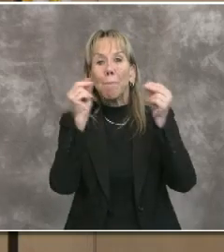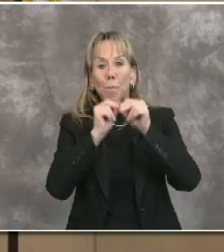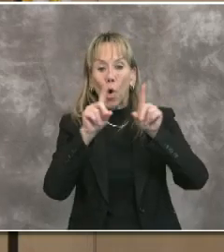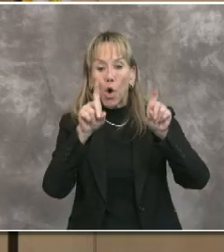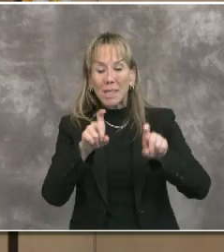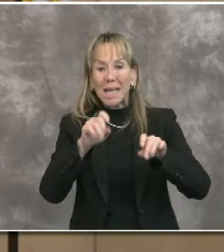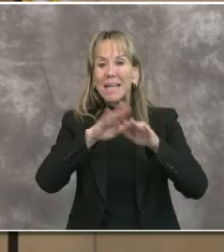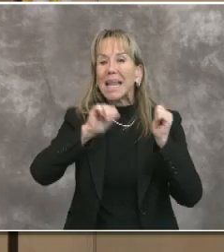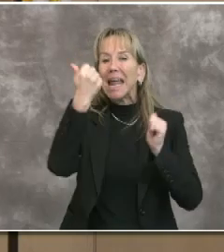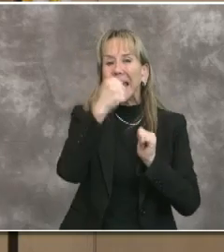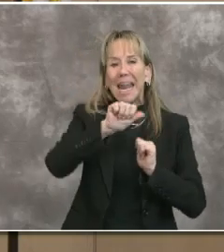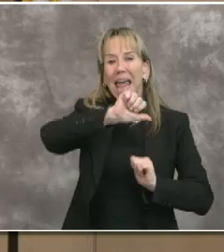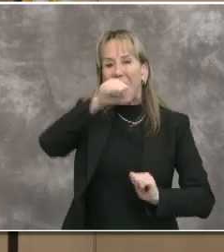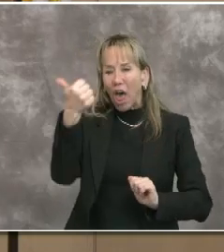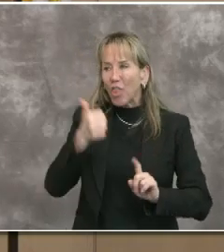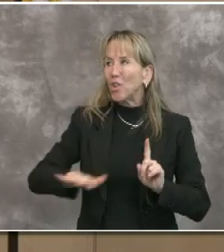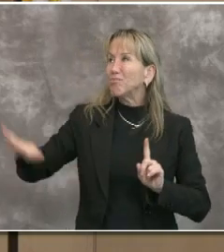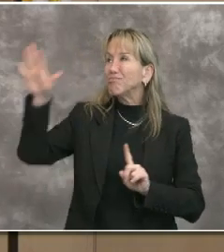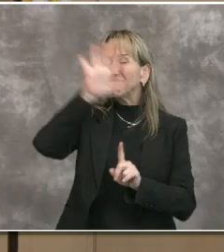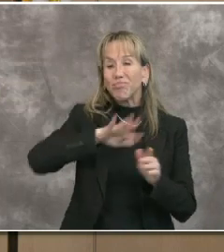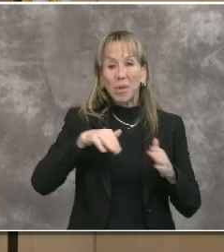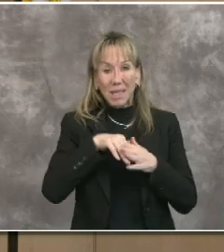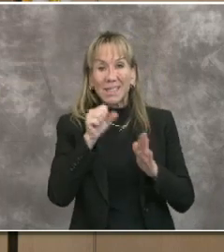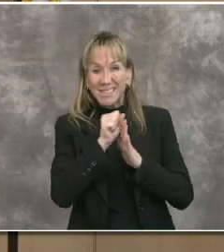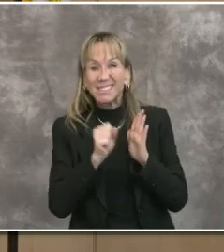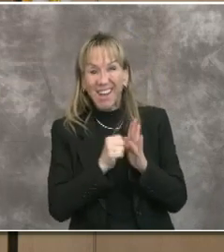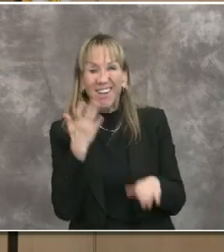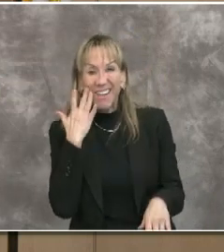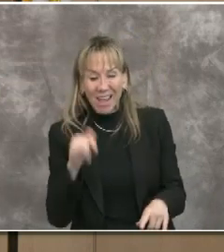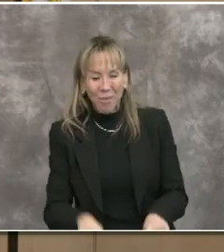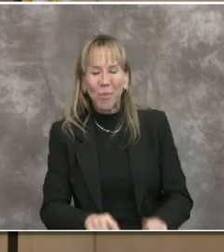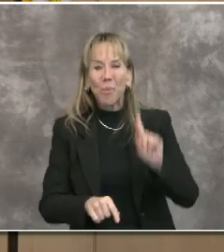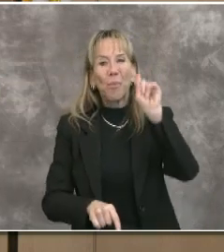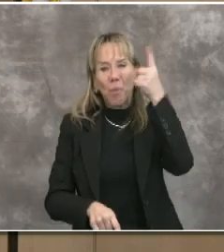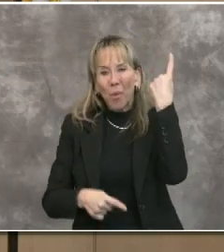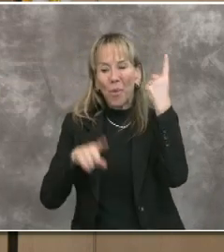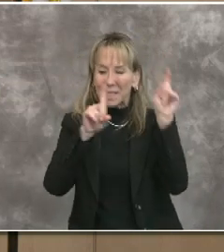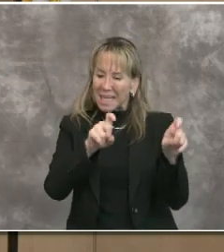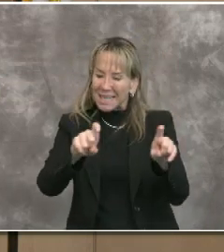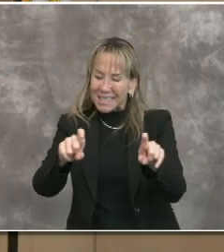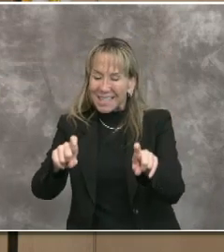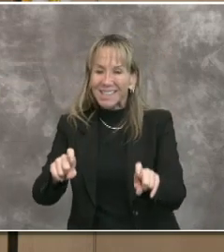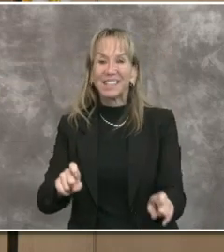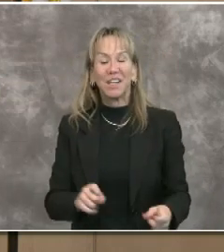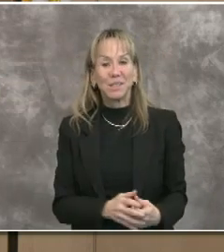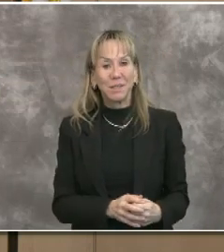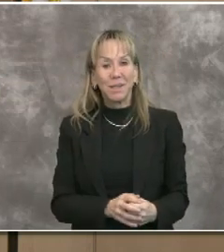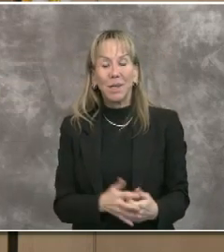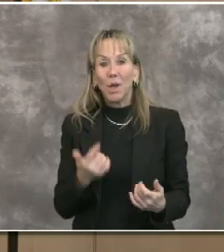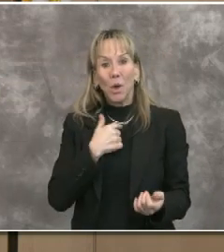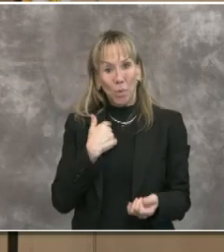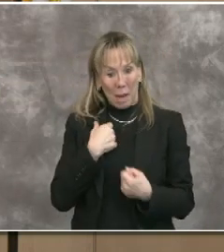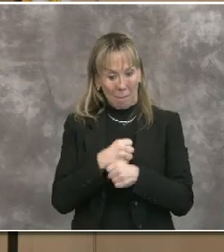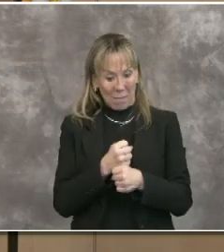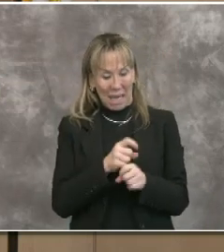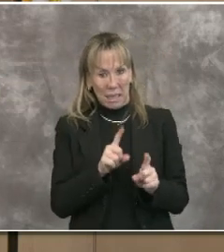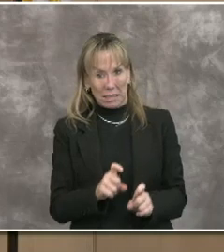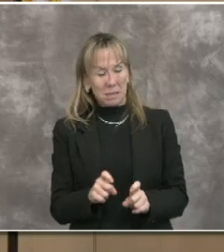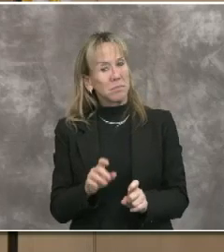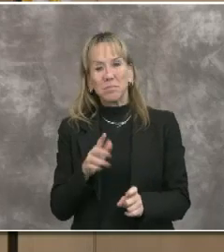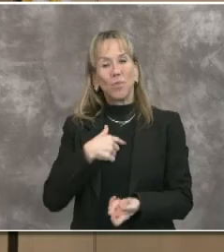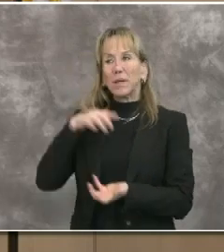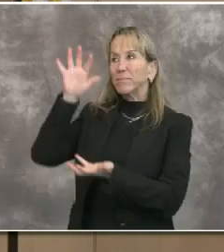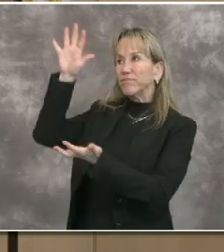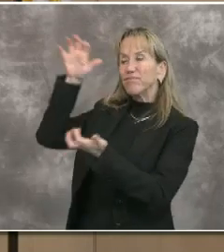other jurisdiction in the state of California. And we don't make the test kits. We get them from the